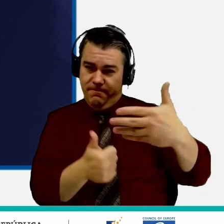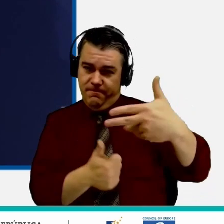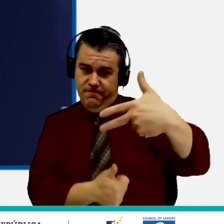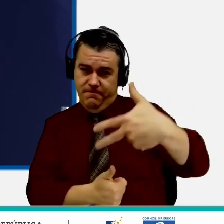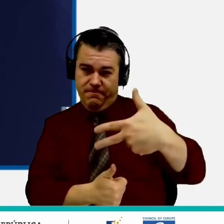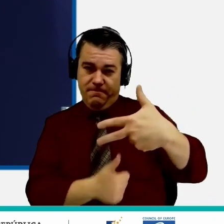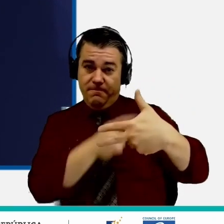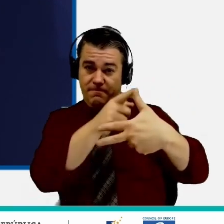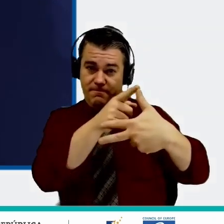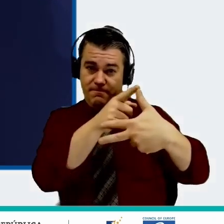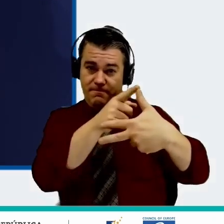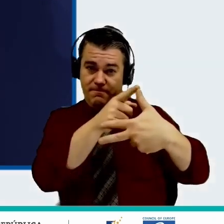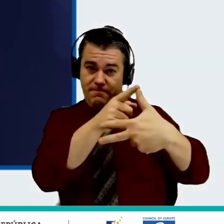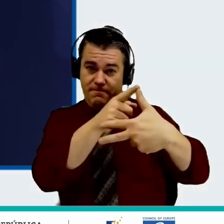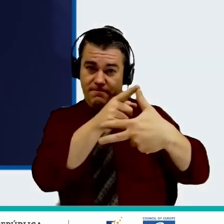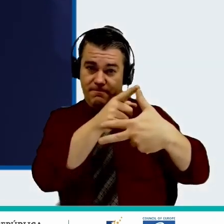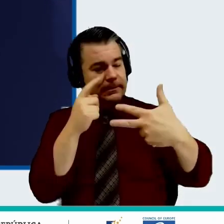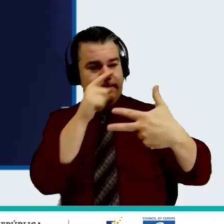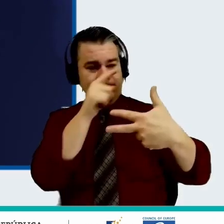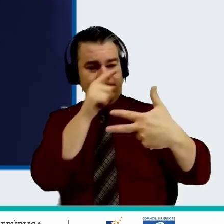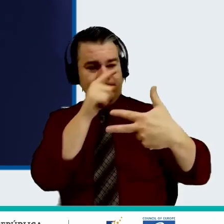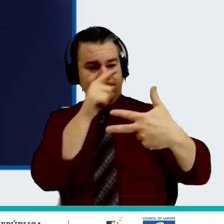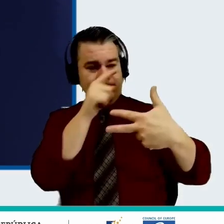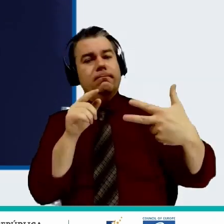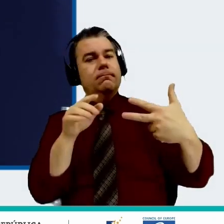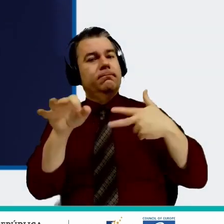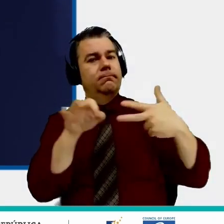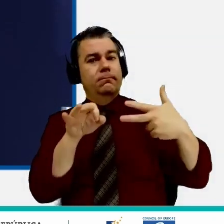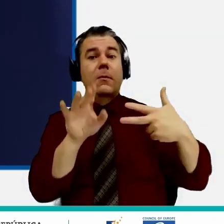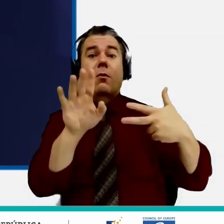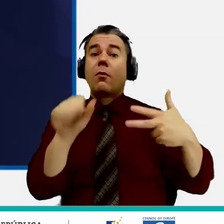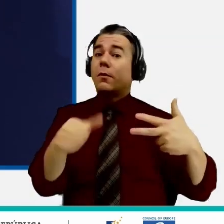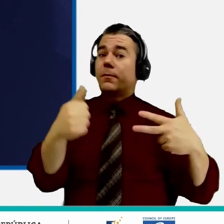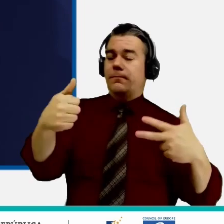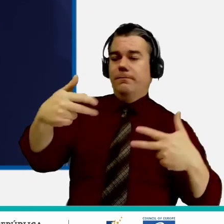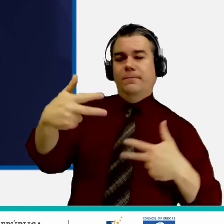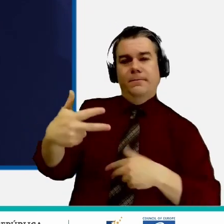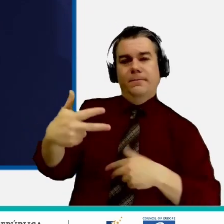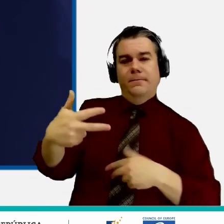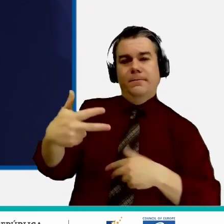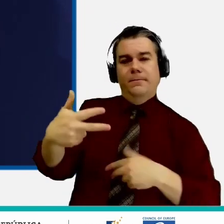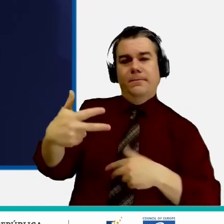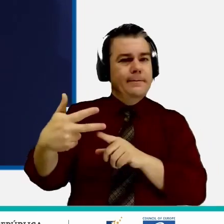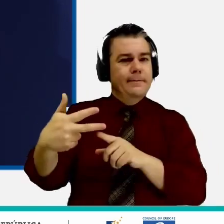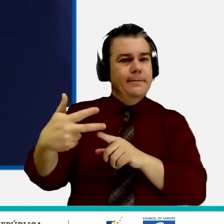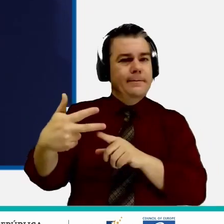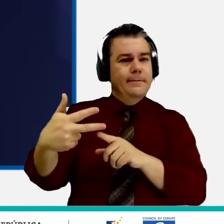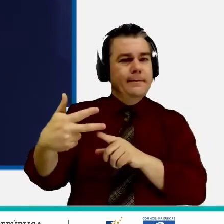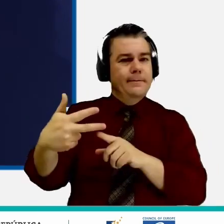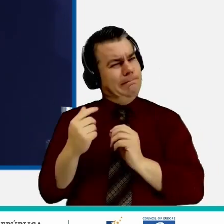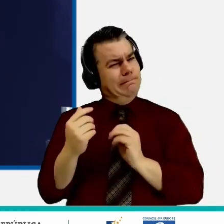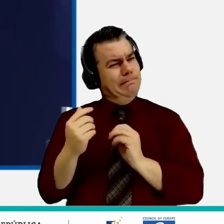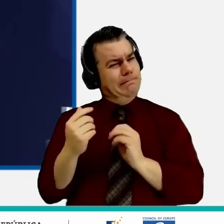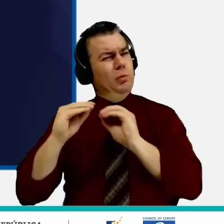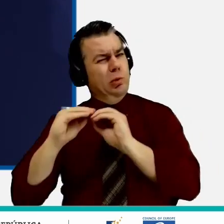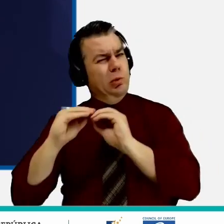I would like to highlight, but I've also three points where I think there maybe we should stress that more, or it's